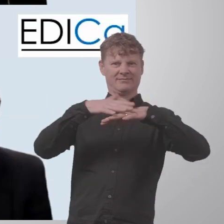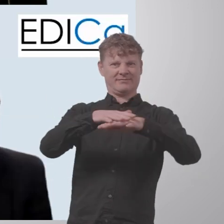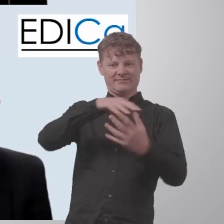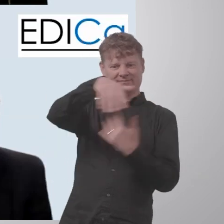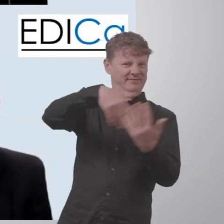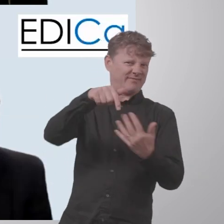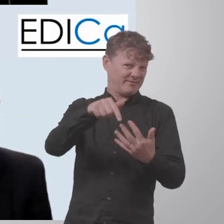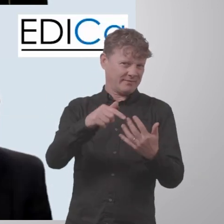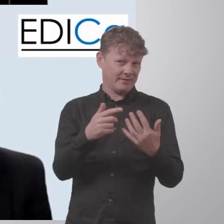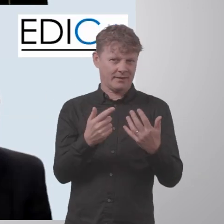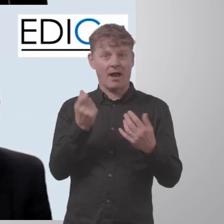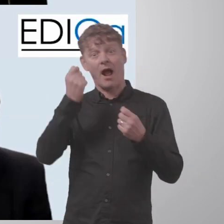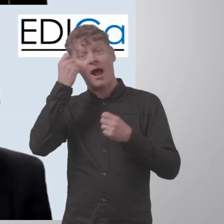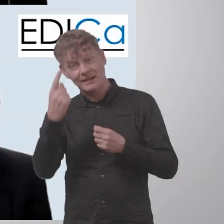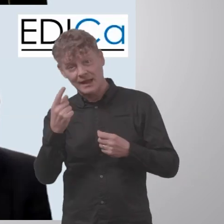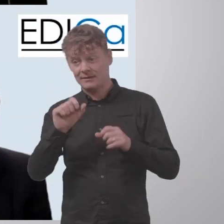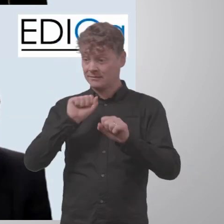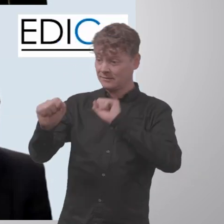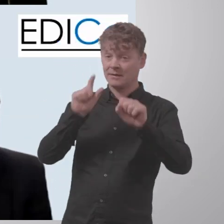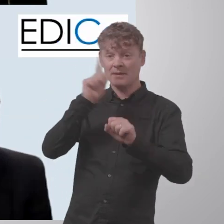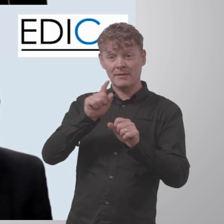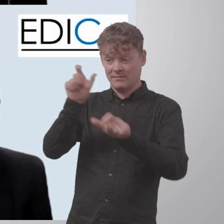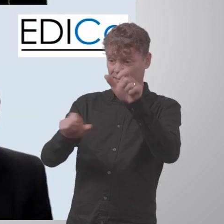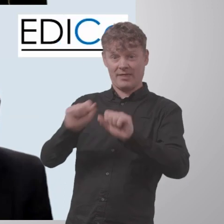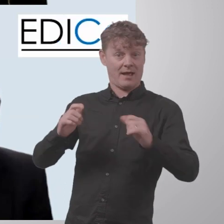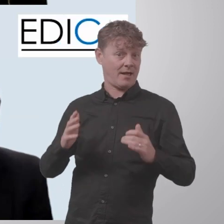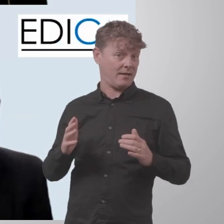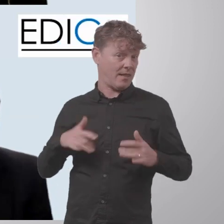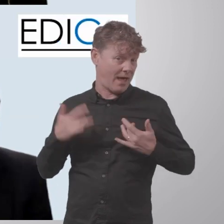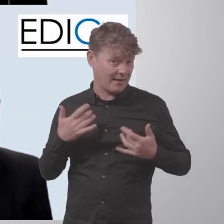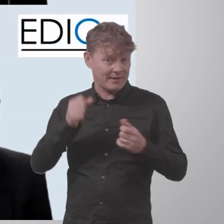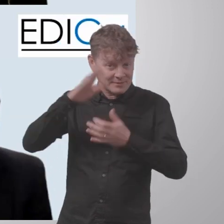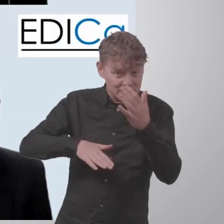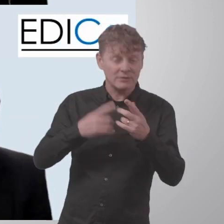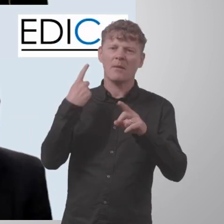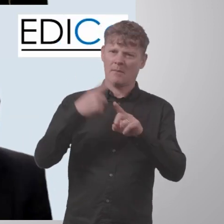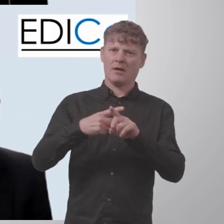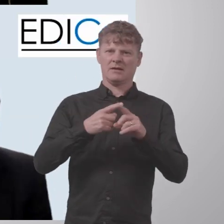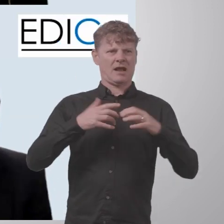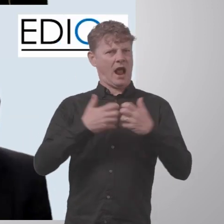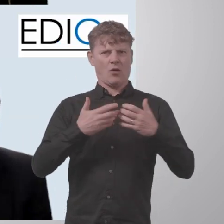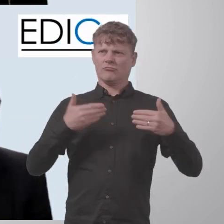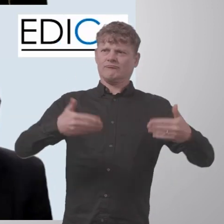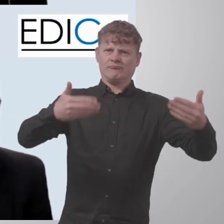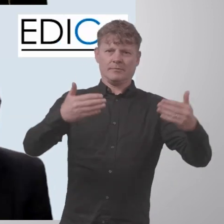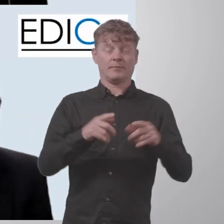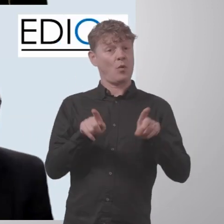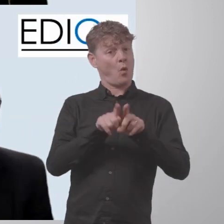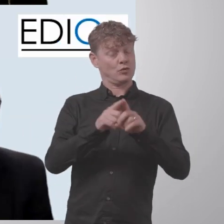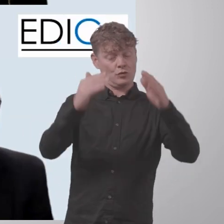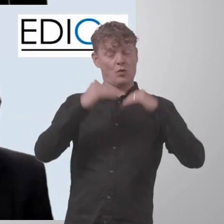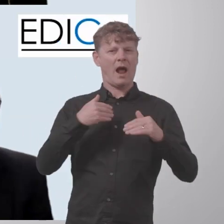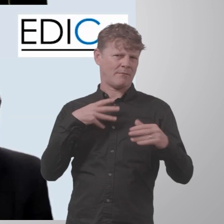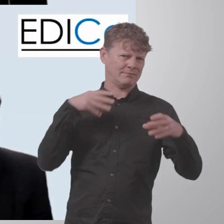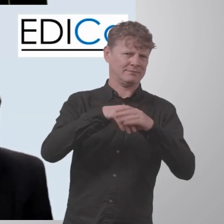lived experiences, but identifying how we move forward. I'm also active in UCU, which is the trade union for academics and